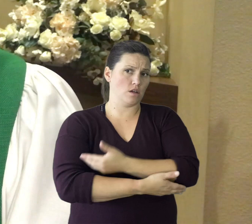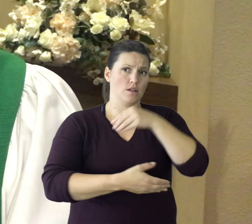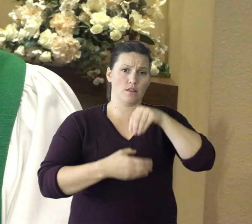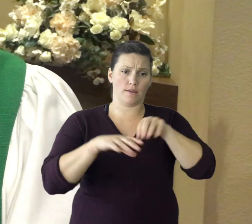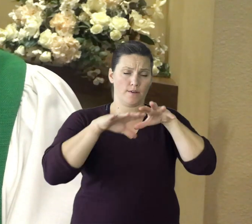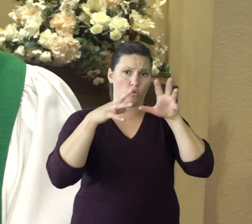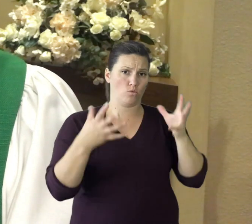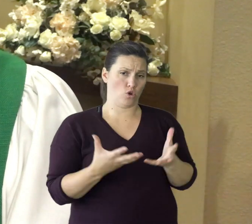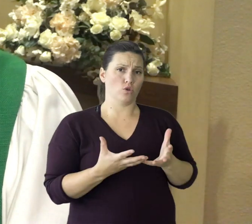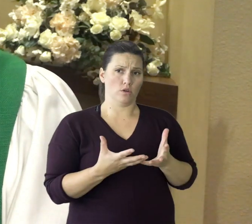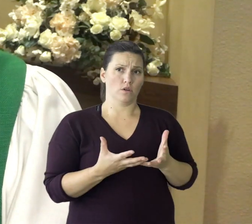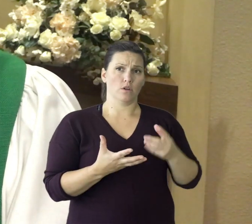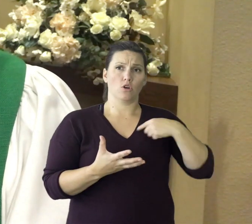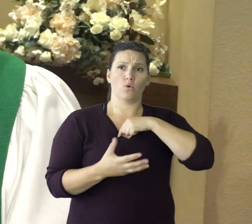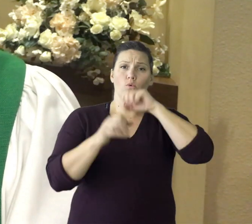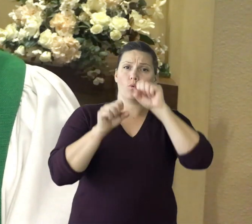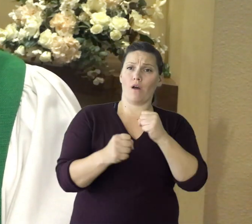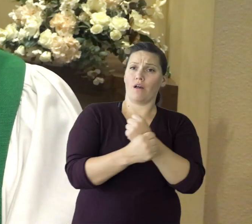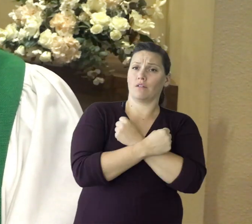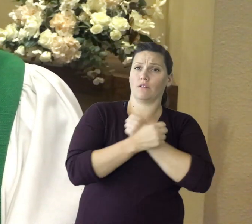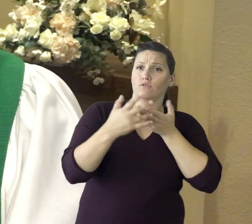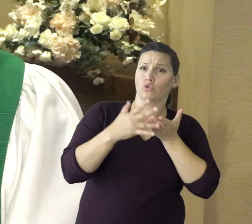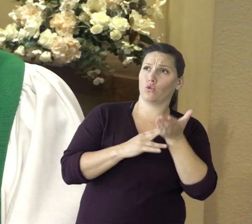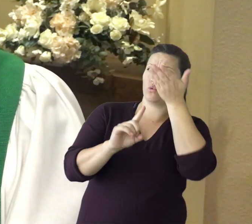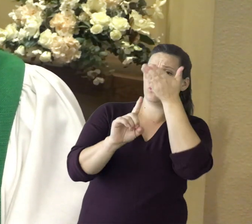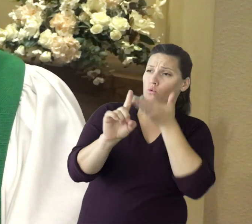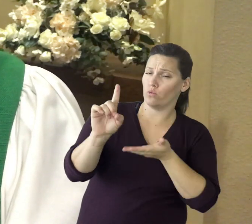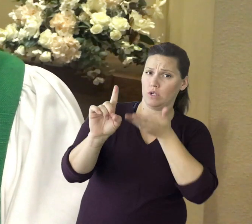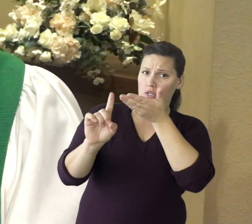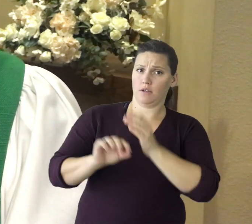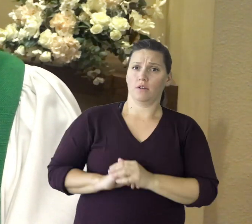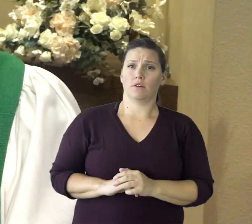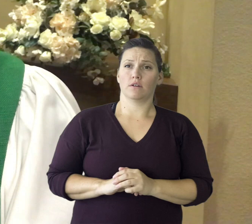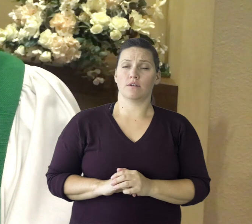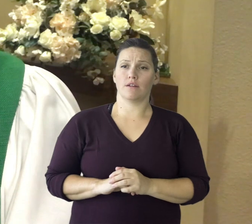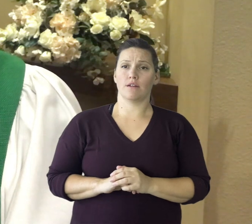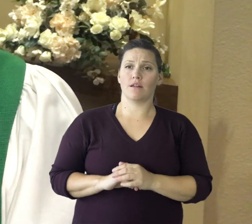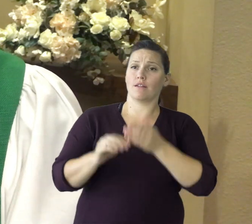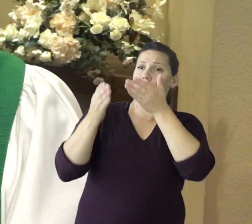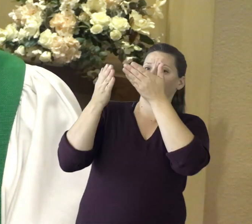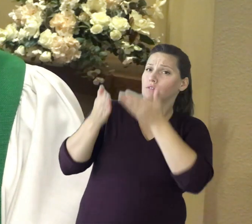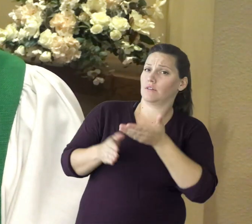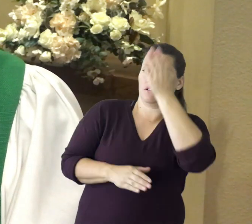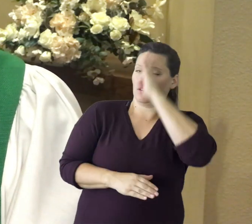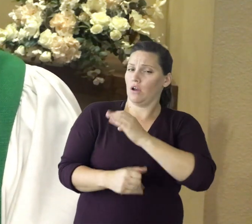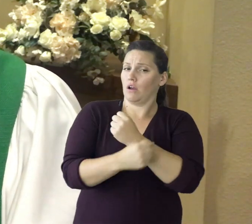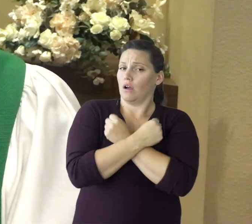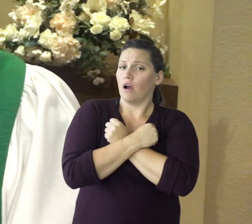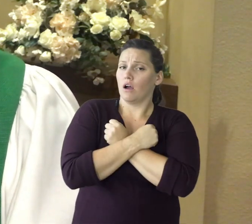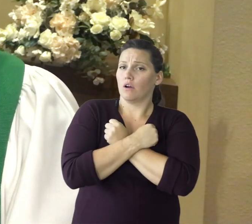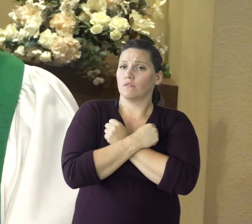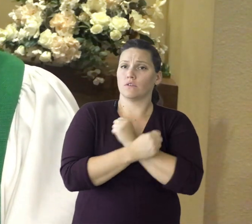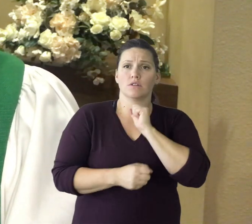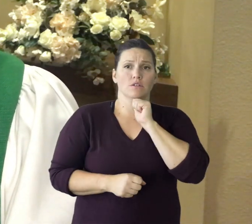his only begotten Son into the world, so that we might live through him. This is the